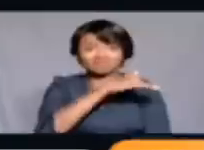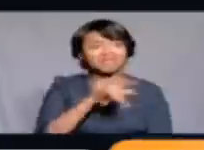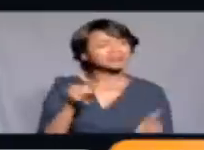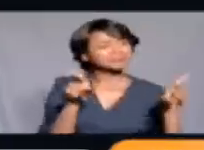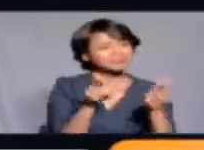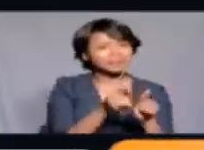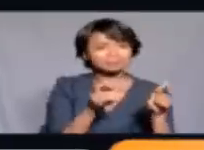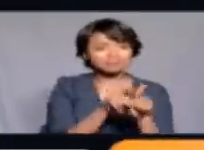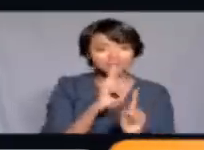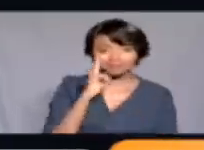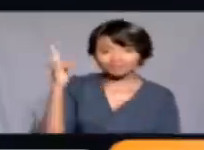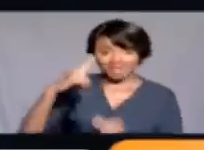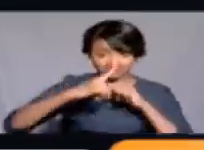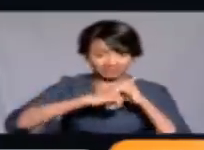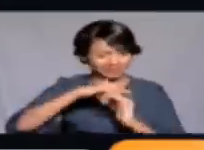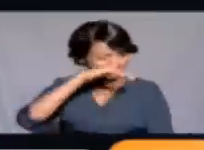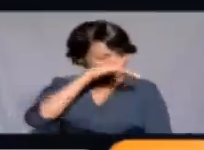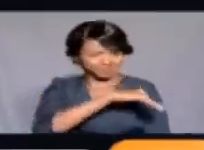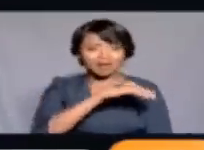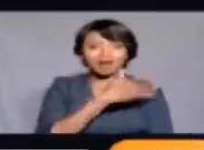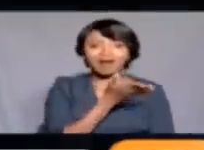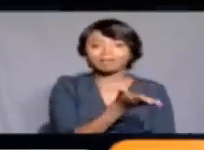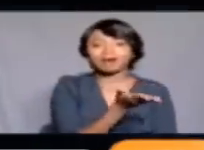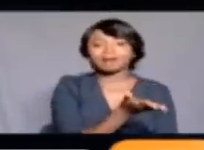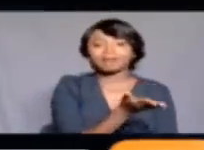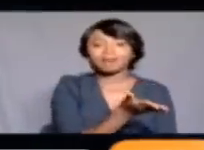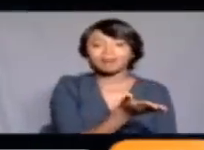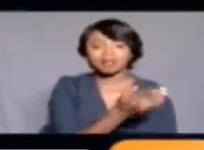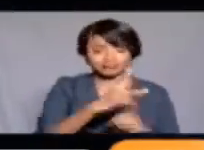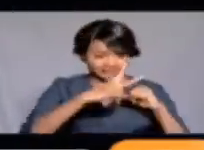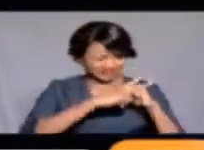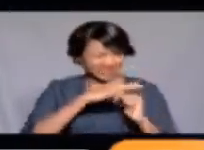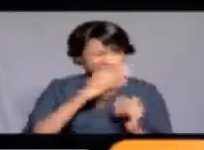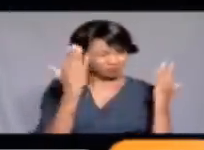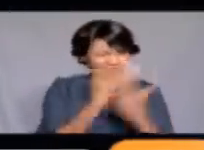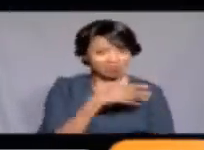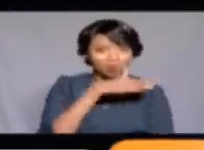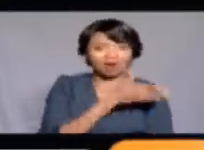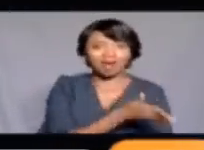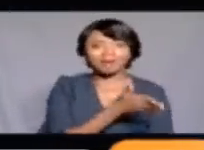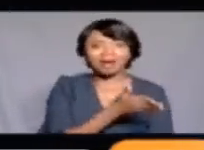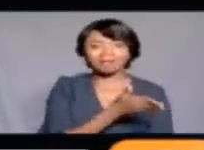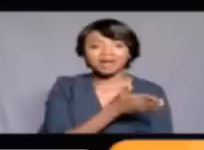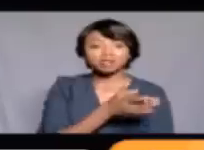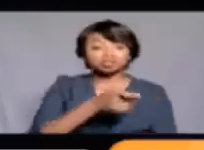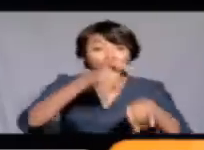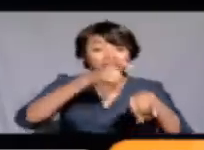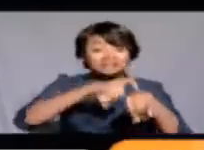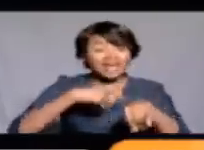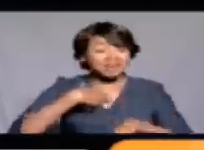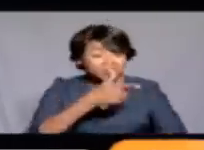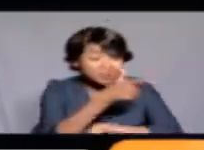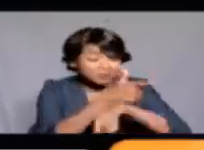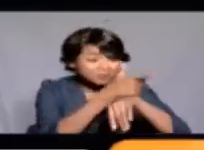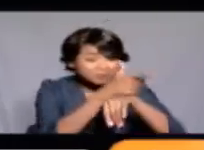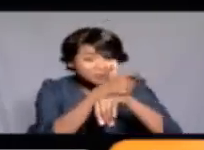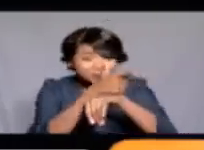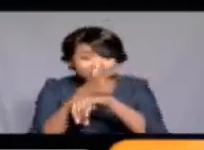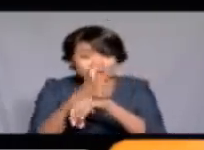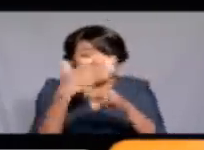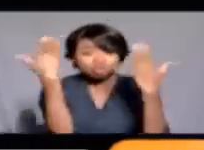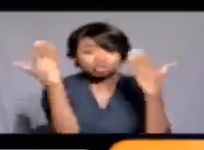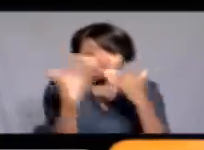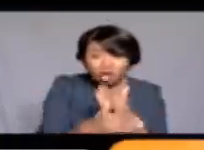here. 6 p.m., 7 p.m., and by the time we stop filming at 10